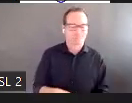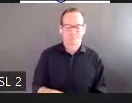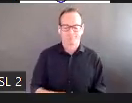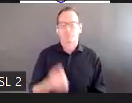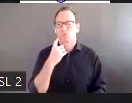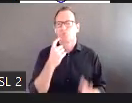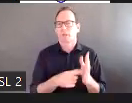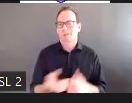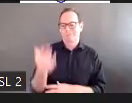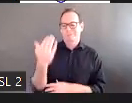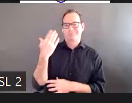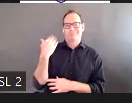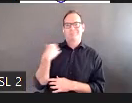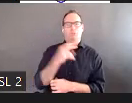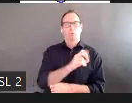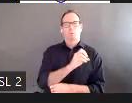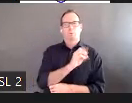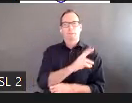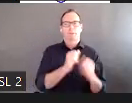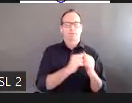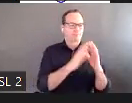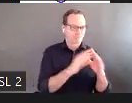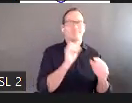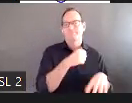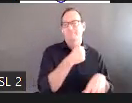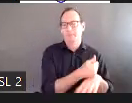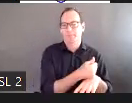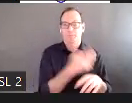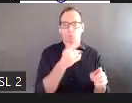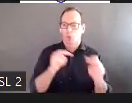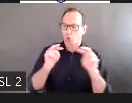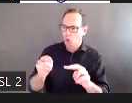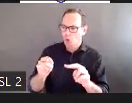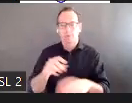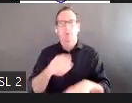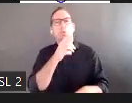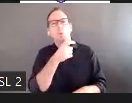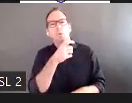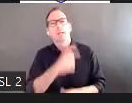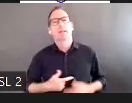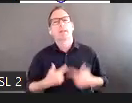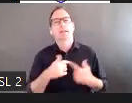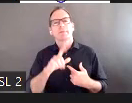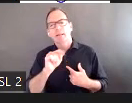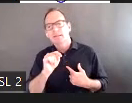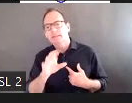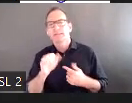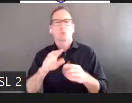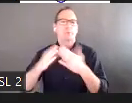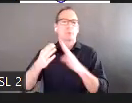We needed to wrap resources and supports around our seniors living in abuse and elder abuse situations.